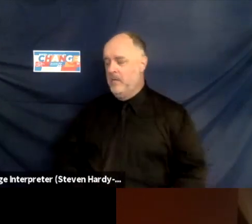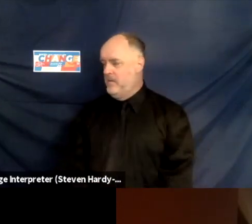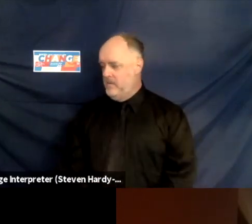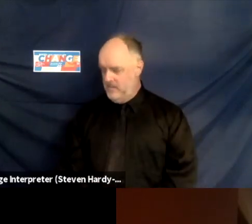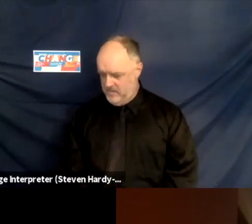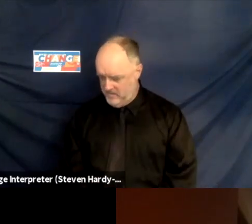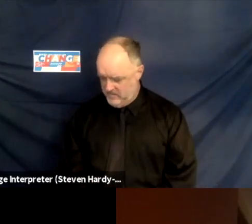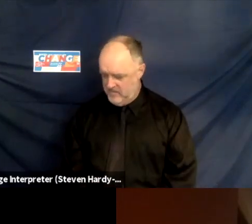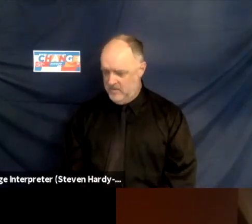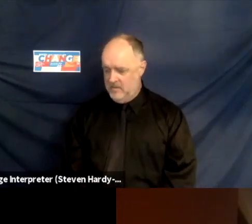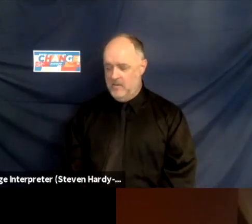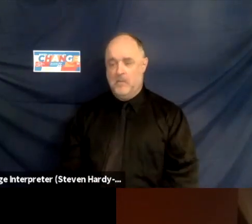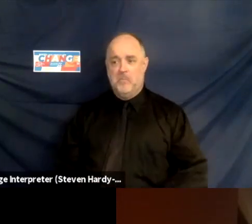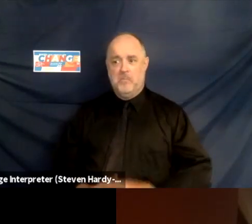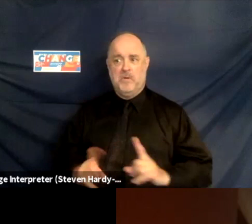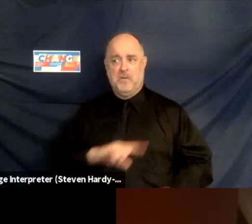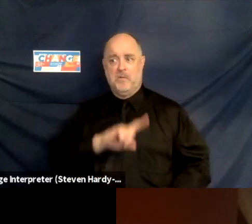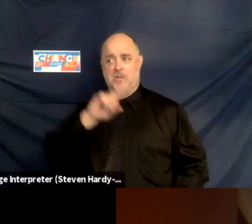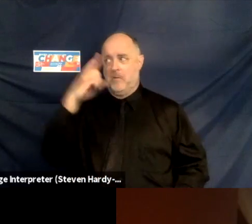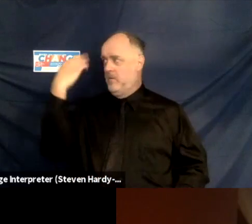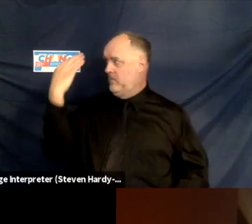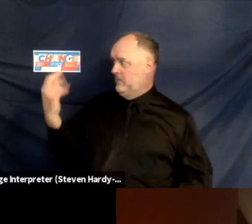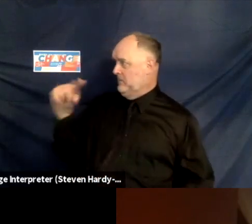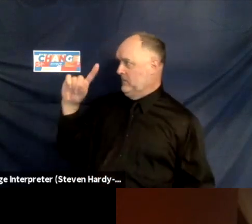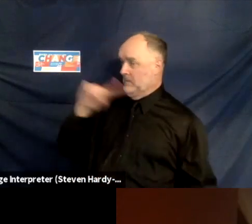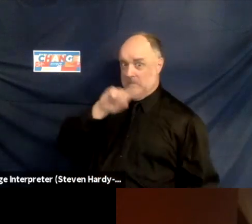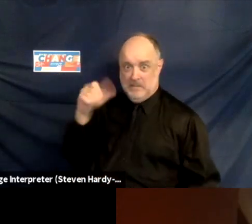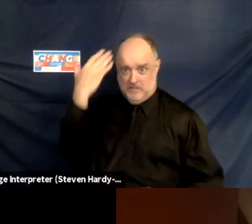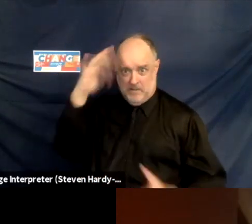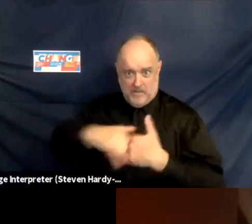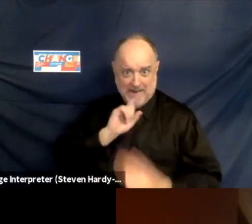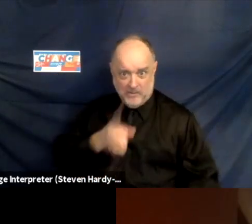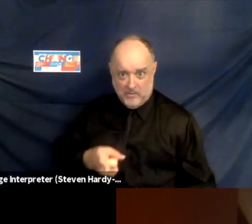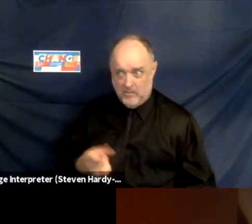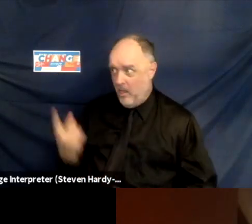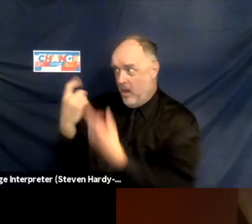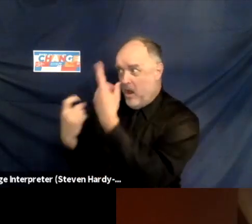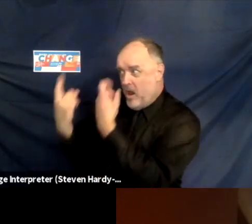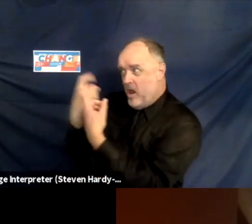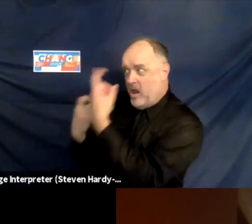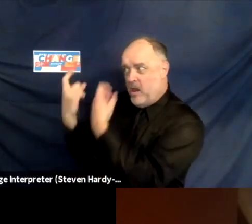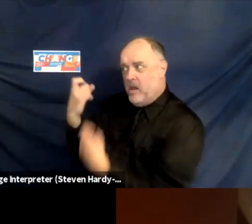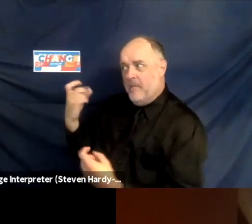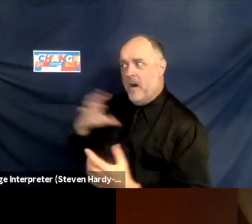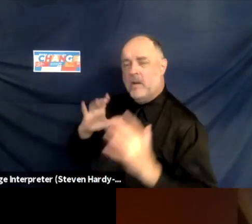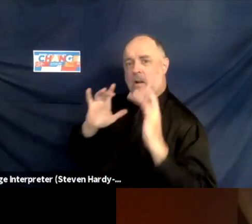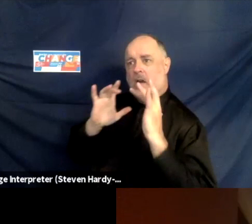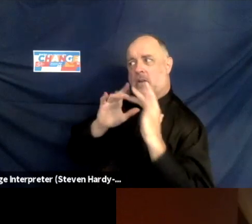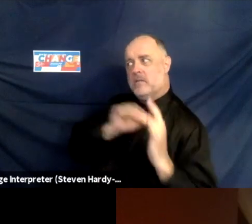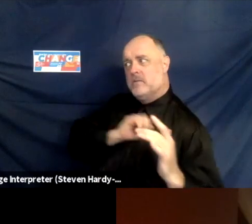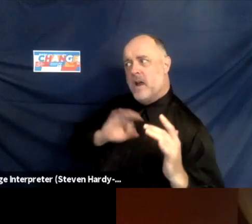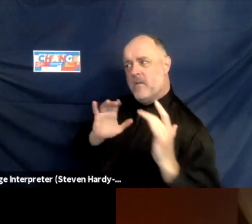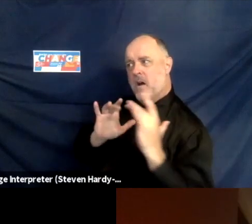But questions that you don't know how to answer are always a great opportunity, a great excuse to contact those staffers and those members